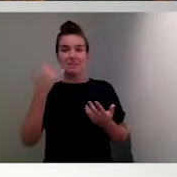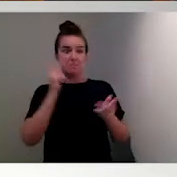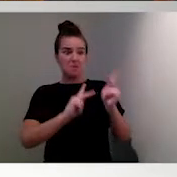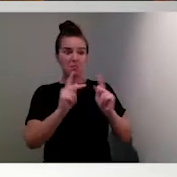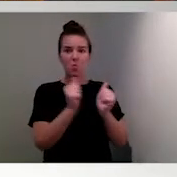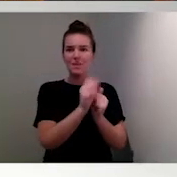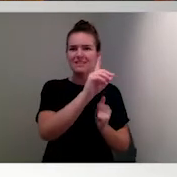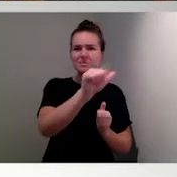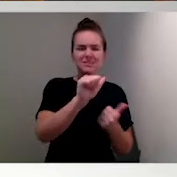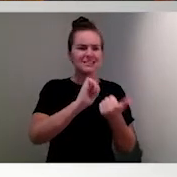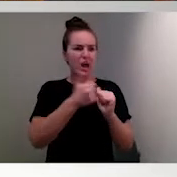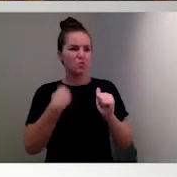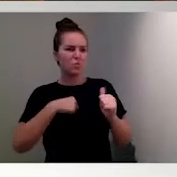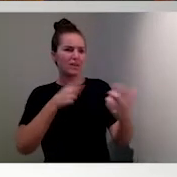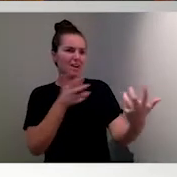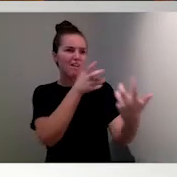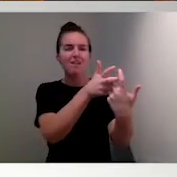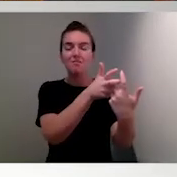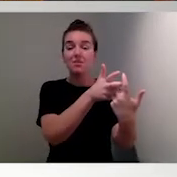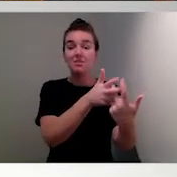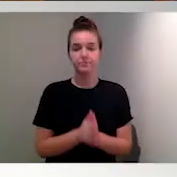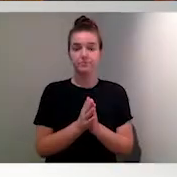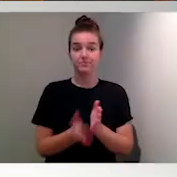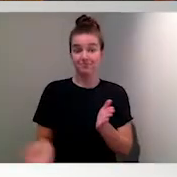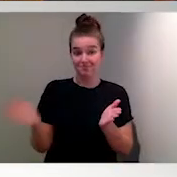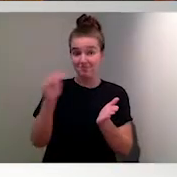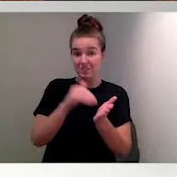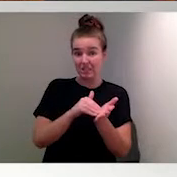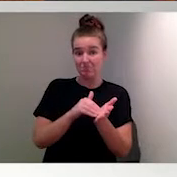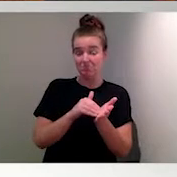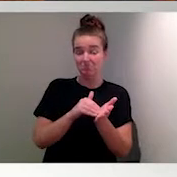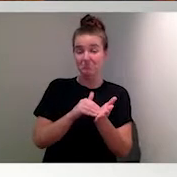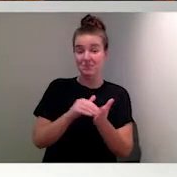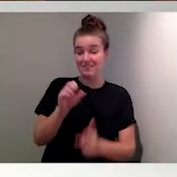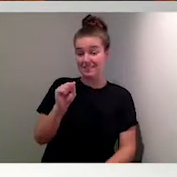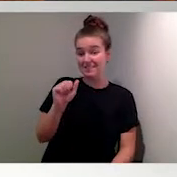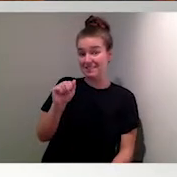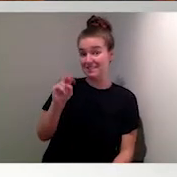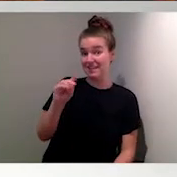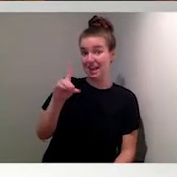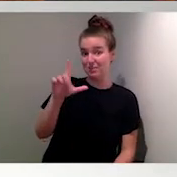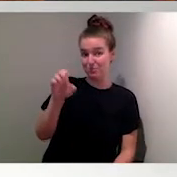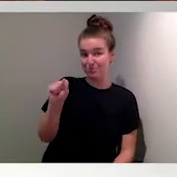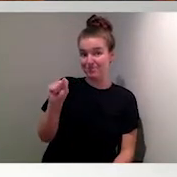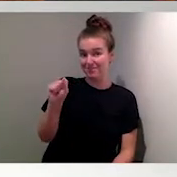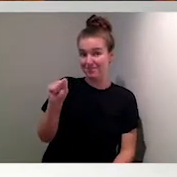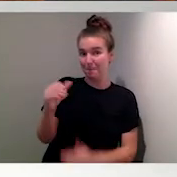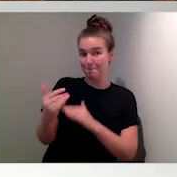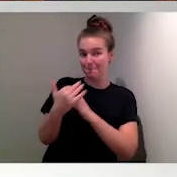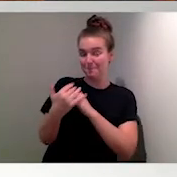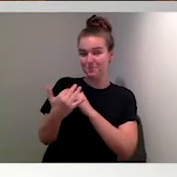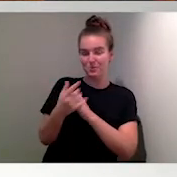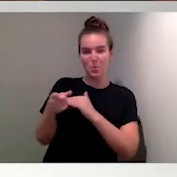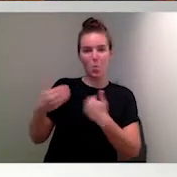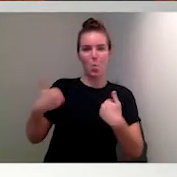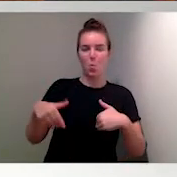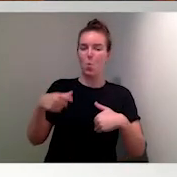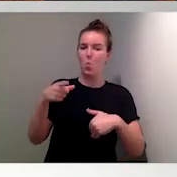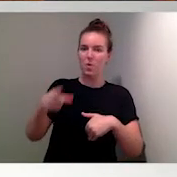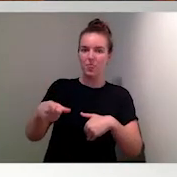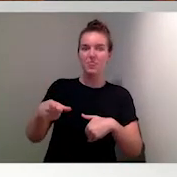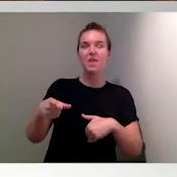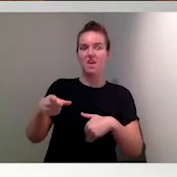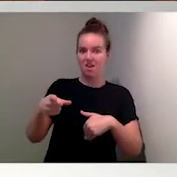I'm going to point it out again, Sandals and Beaches is ahead of their game. They were the first all-inclusive resort to